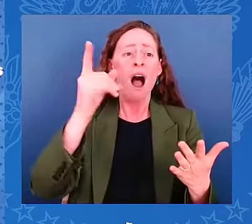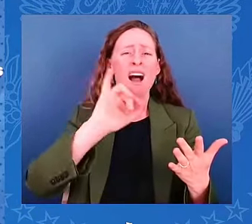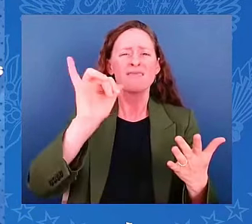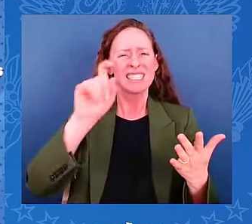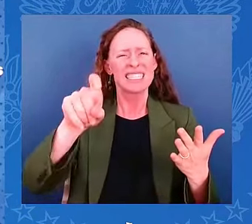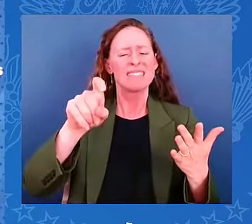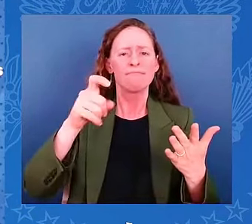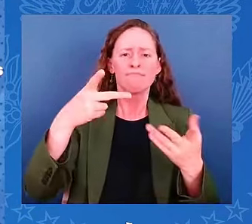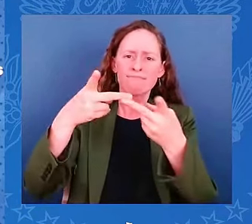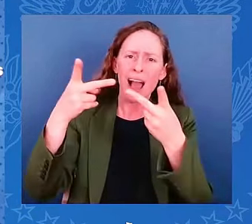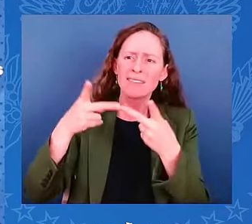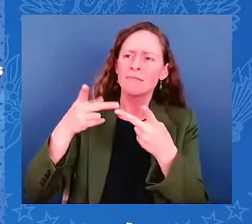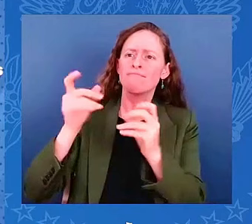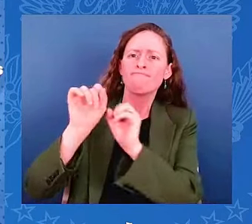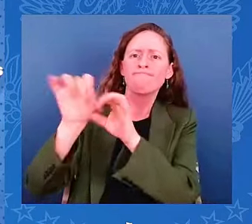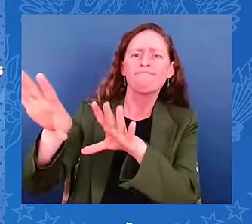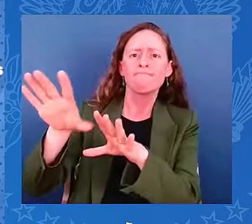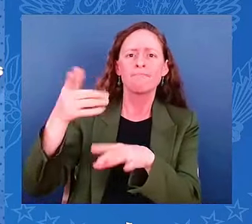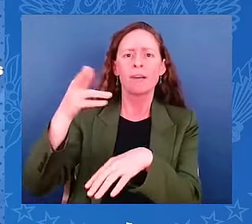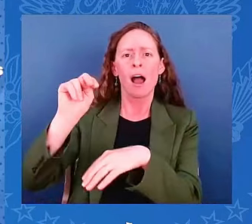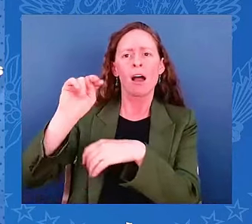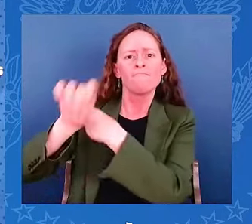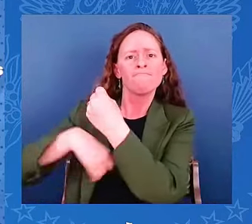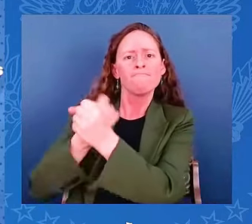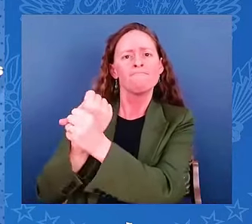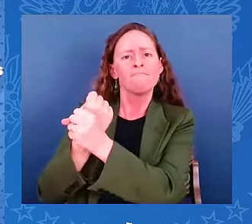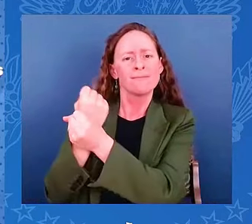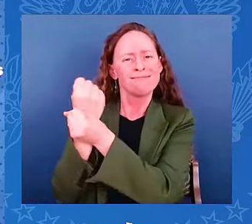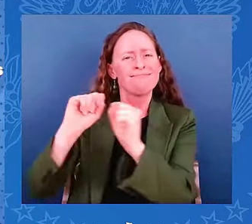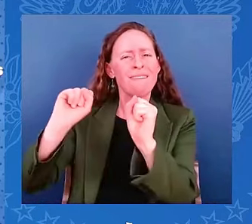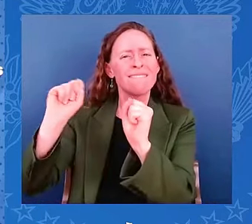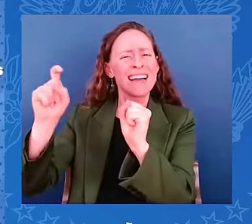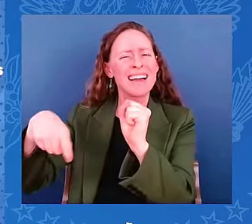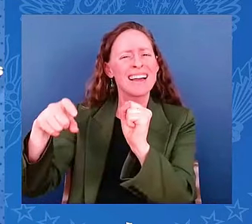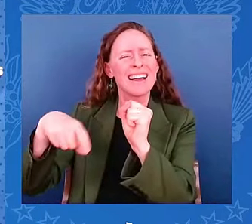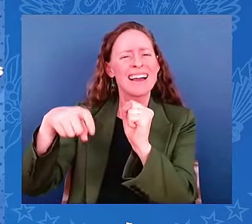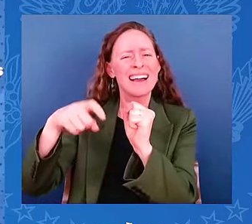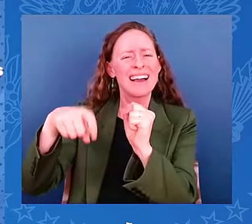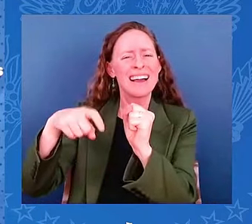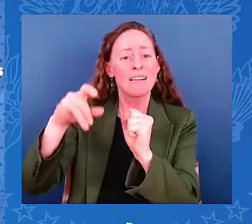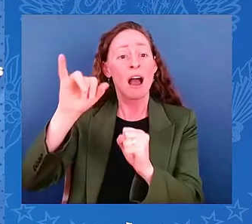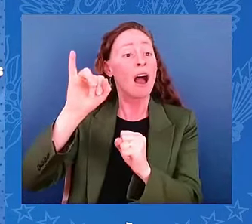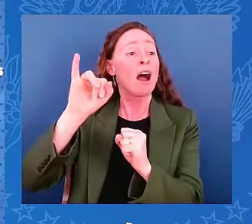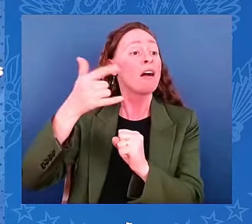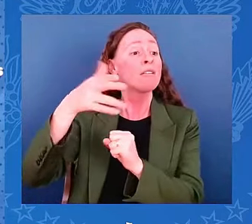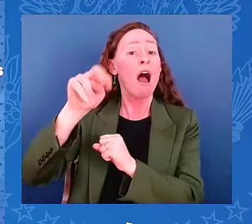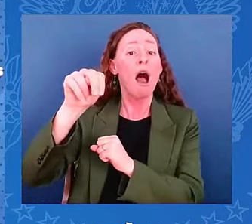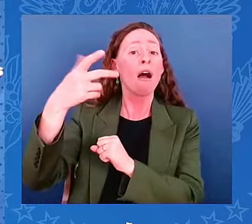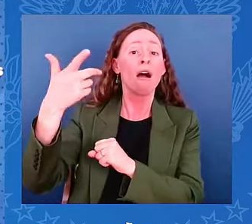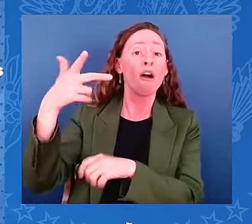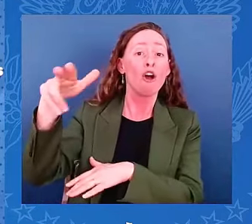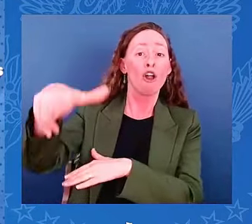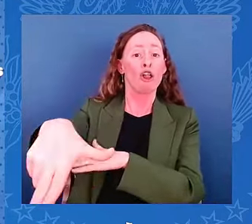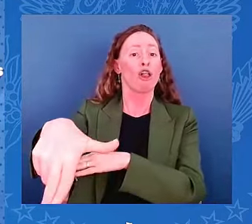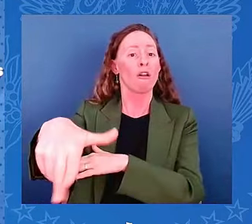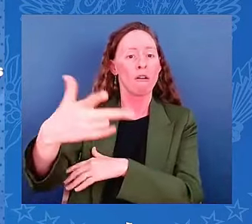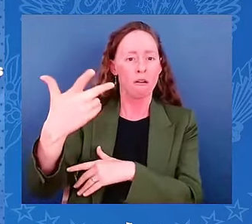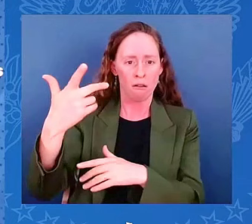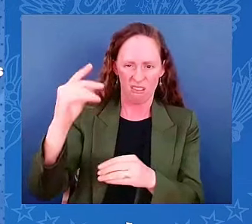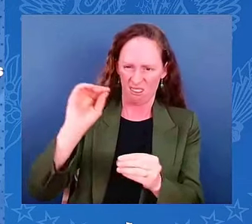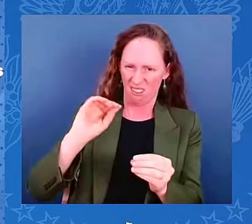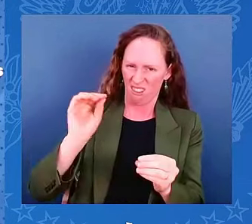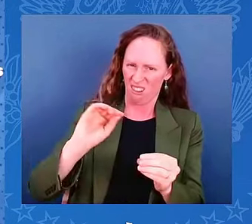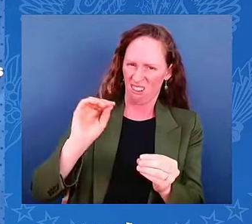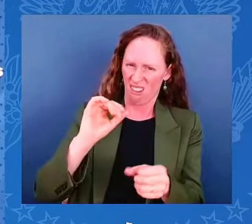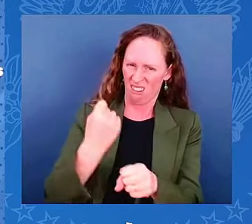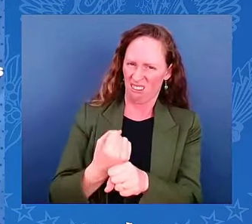We should hold families responsible if they don't provide those locks on those guns. Because three of these major